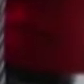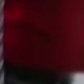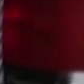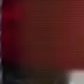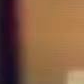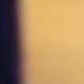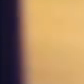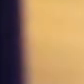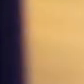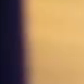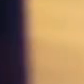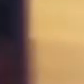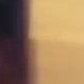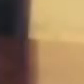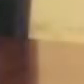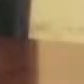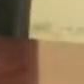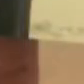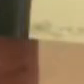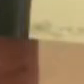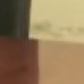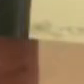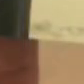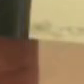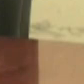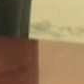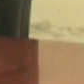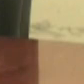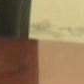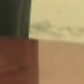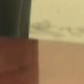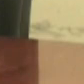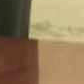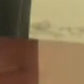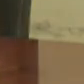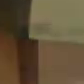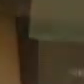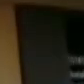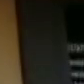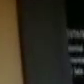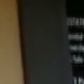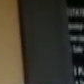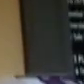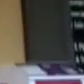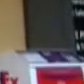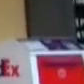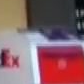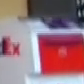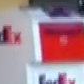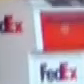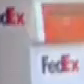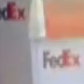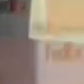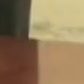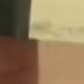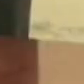Maybe you've had a prior arrest or conviction and you're not clear on how to move forward at this point. Call our office, we may be able